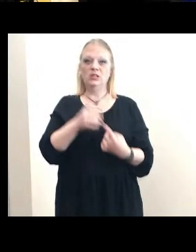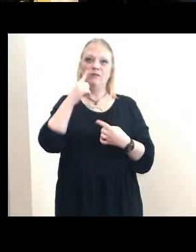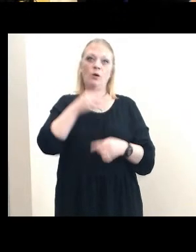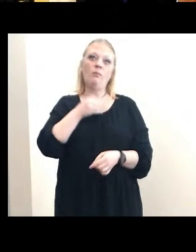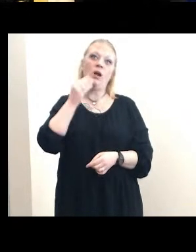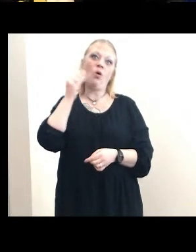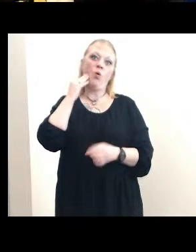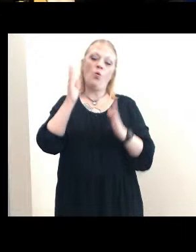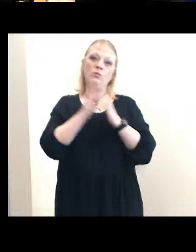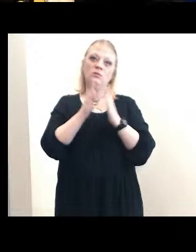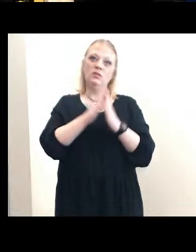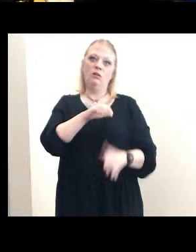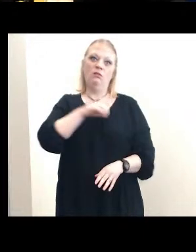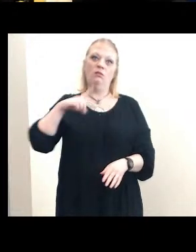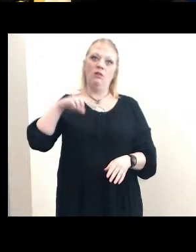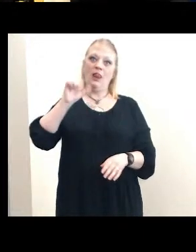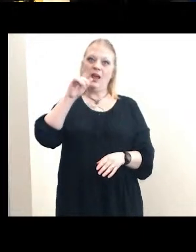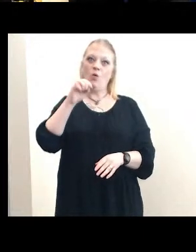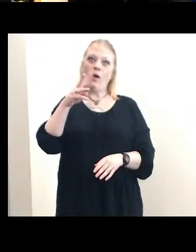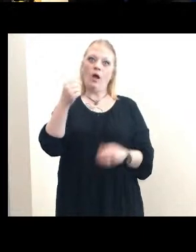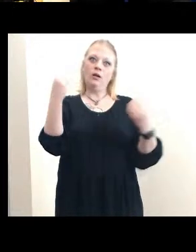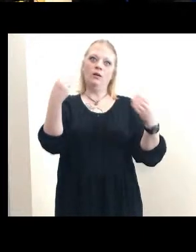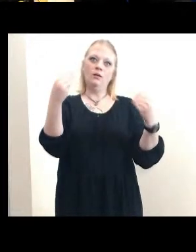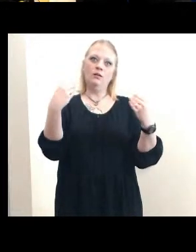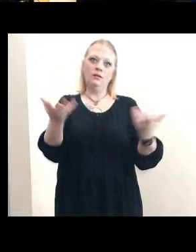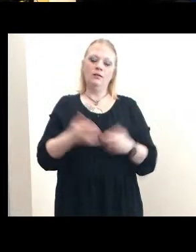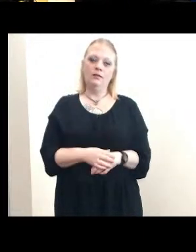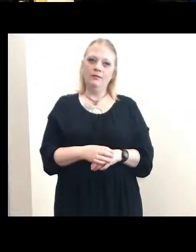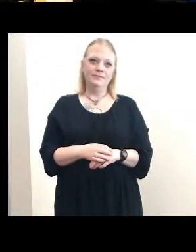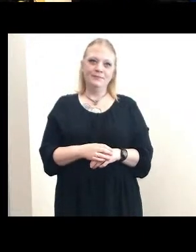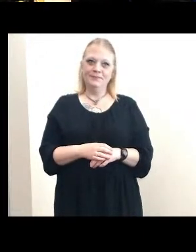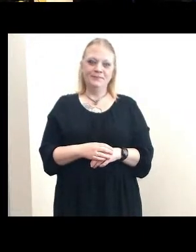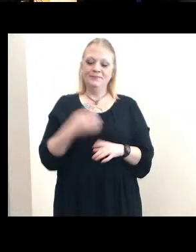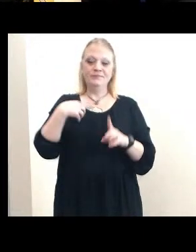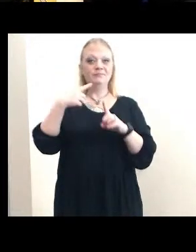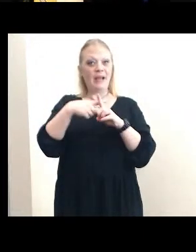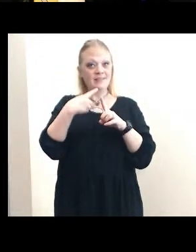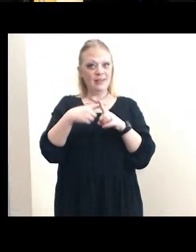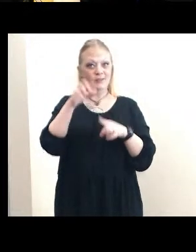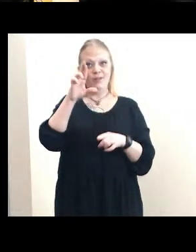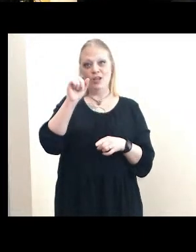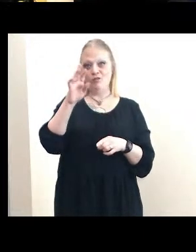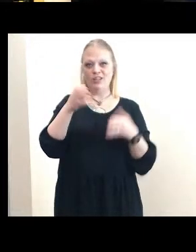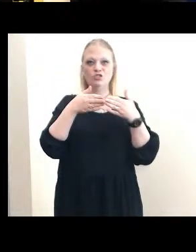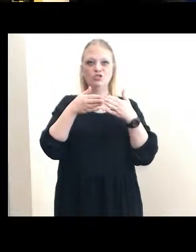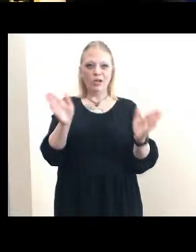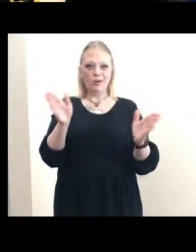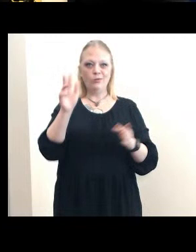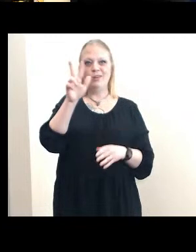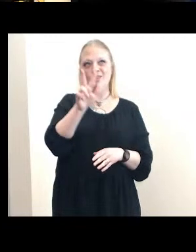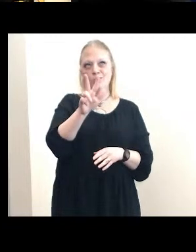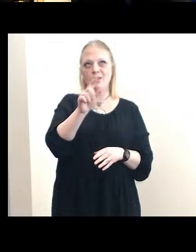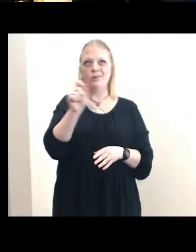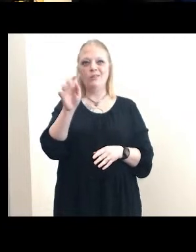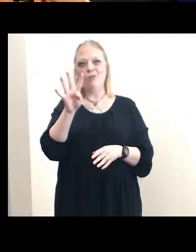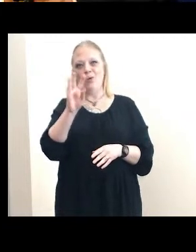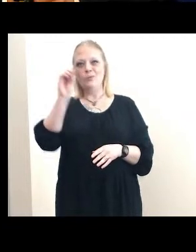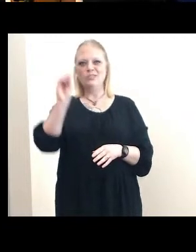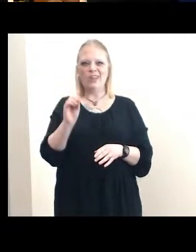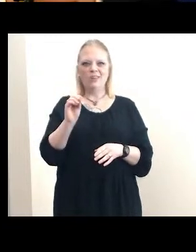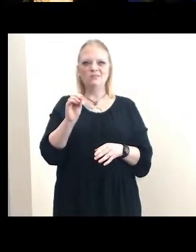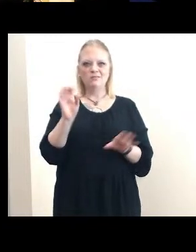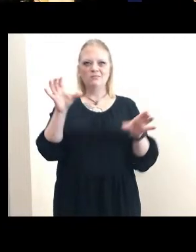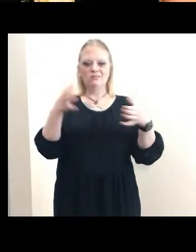of Lackawanna. What's going on there? We have positivity rates generally in the 3 to 4%